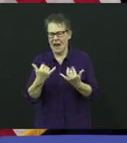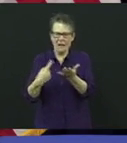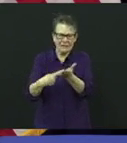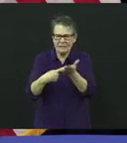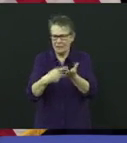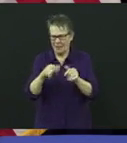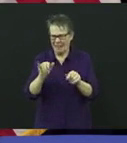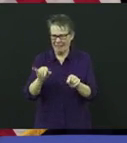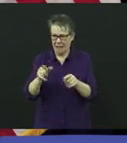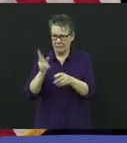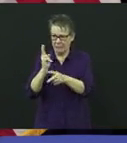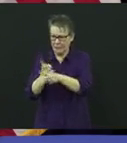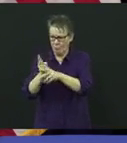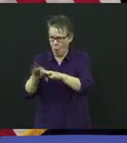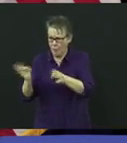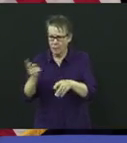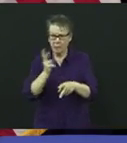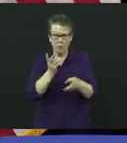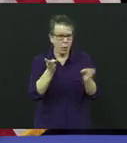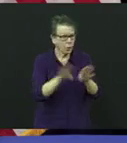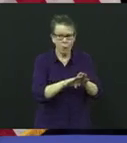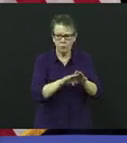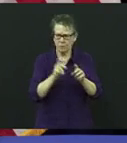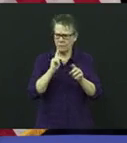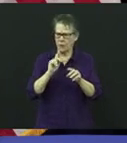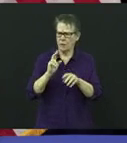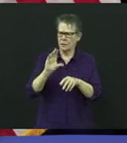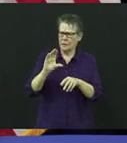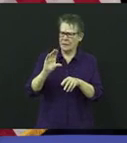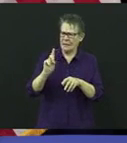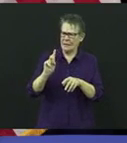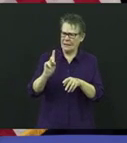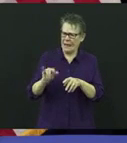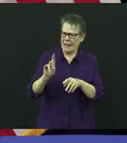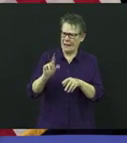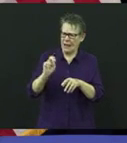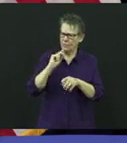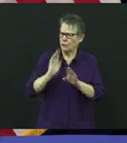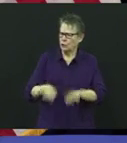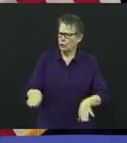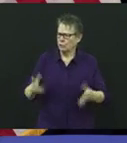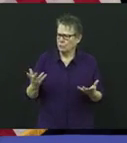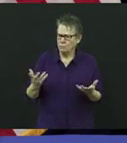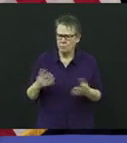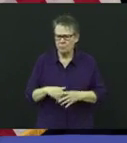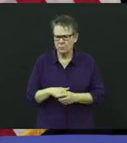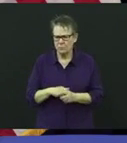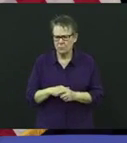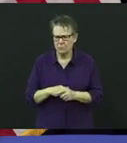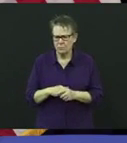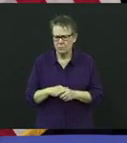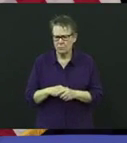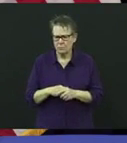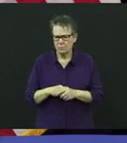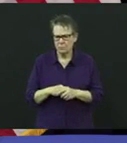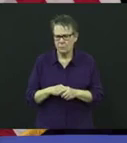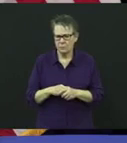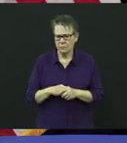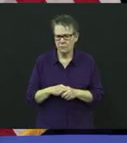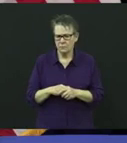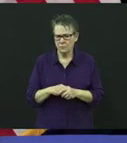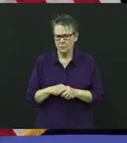in place the steps that we've put in place, which are as aggressive as any state in America, you have to be mindful